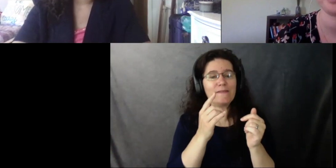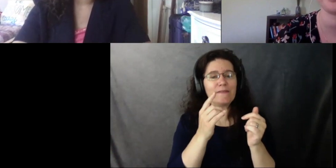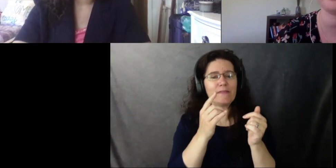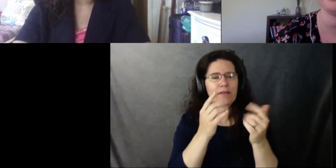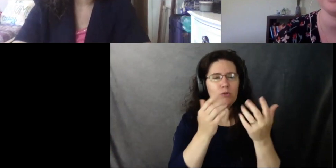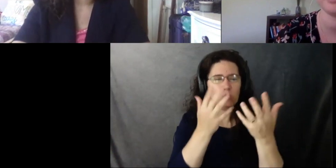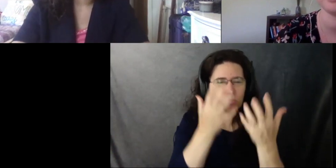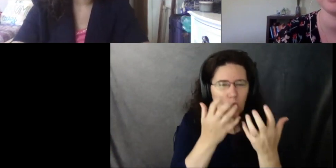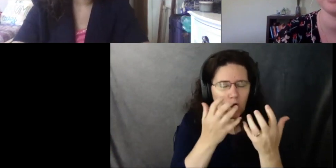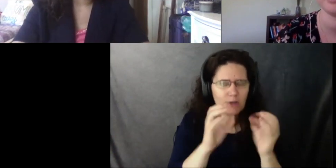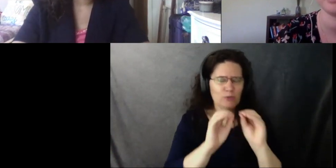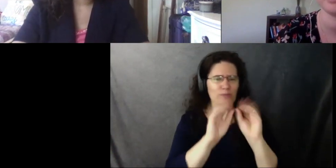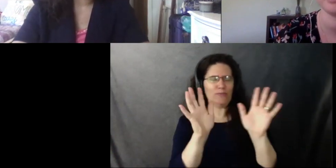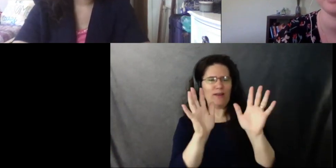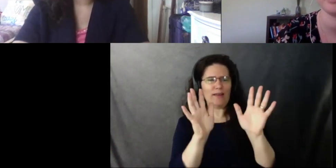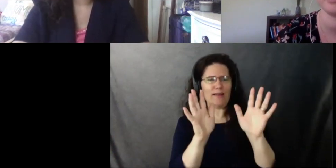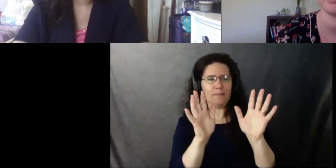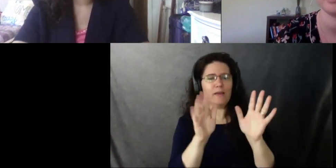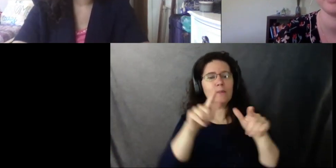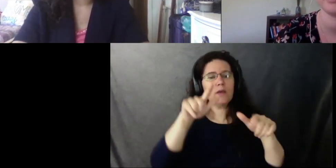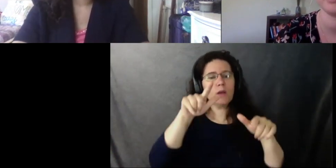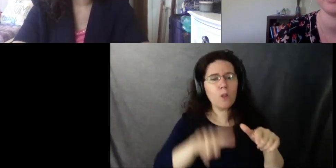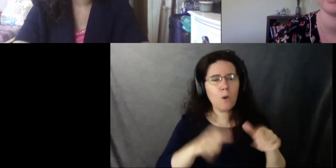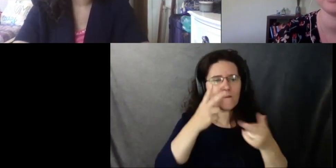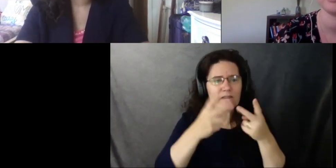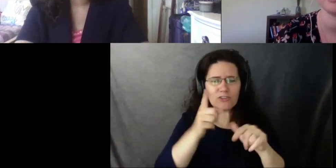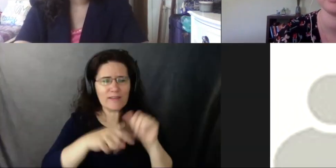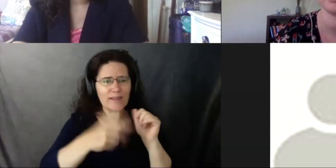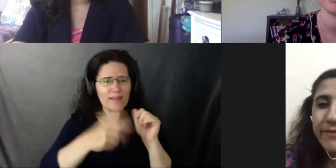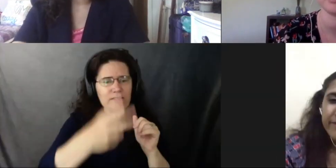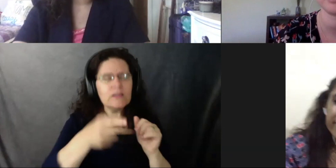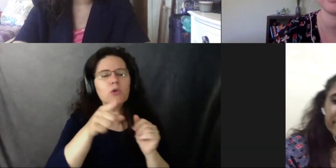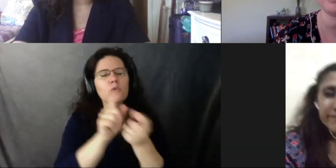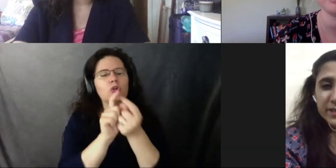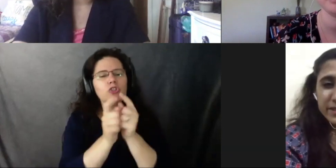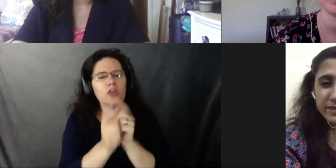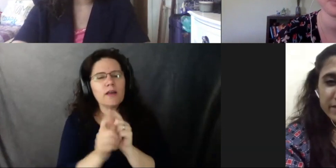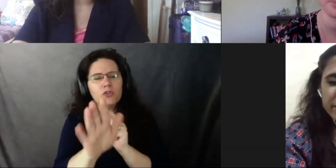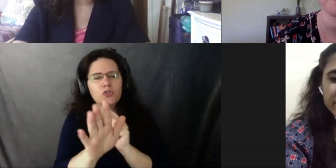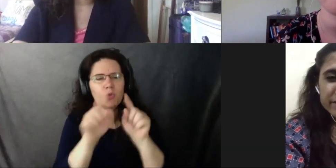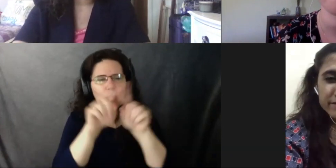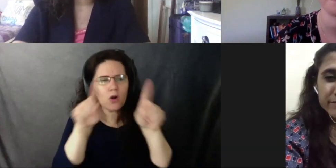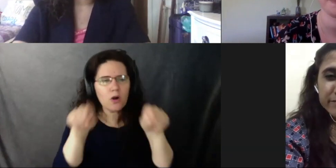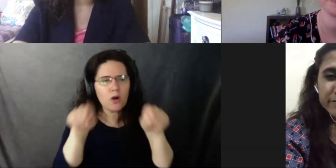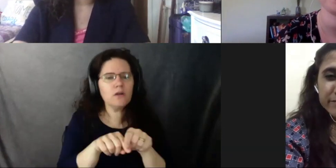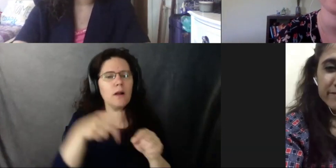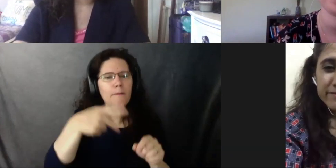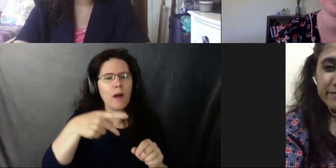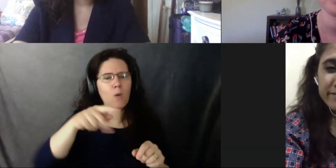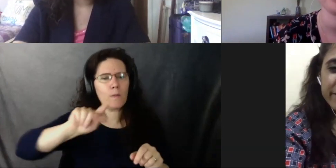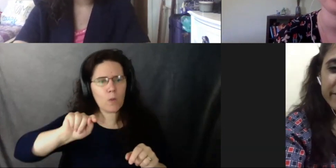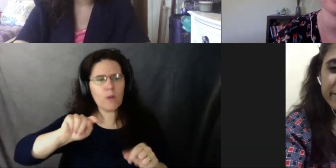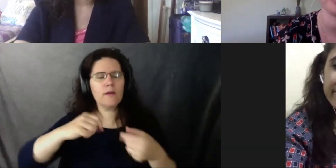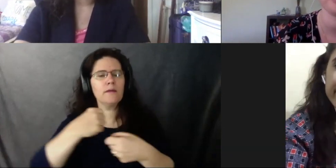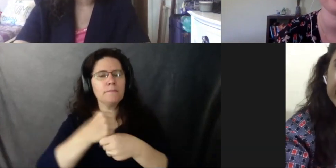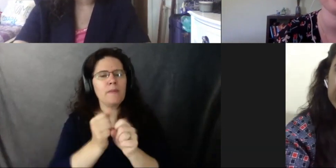material as much as possible. And there are a lot of other tips that you can sort of keep in mind when you're